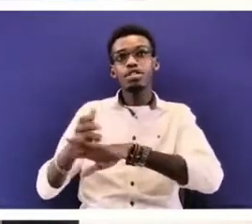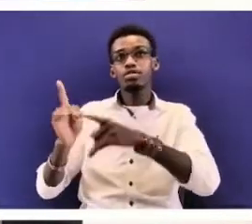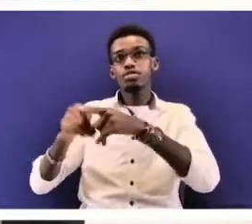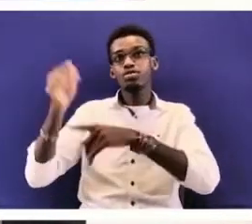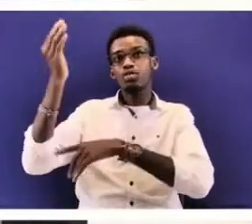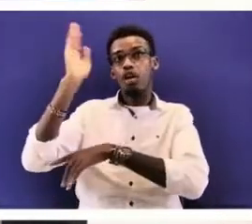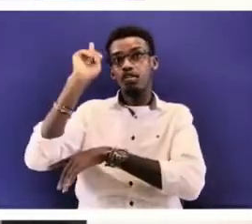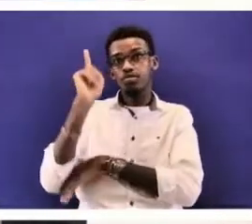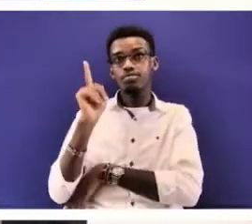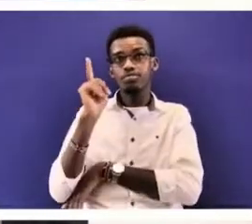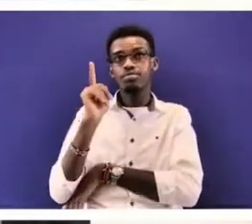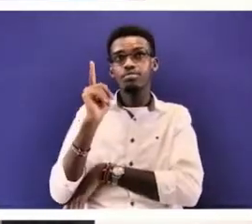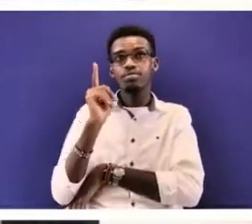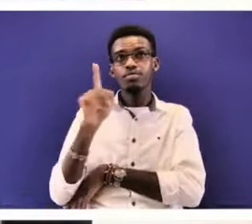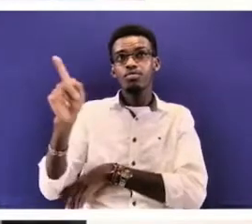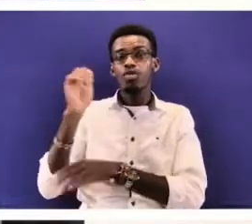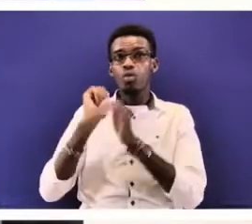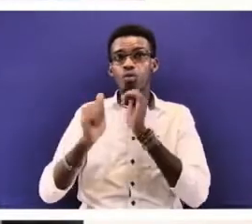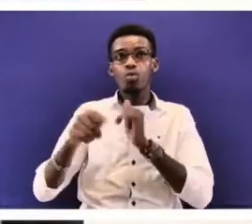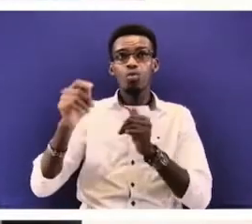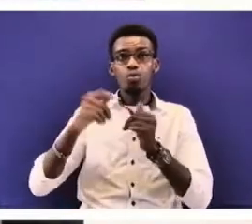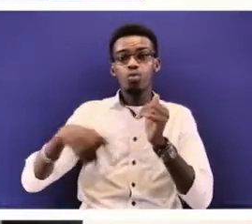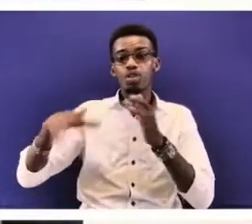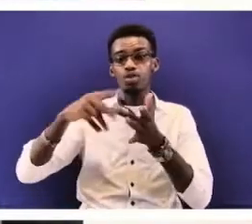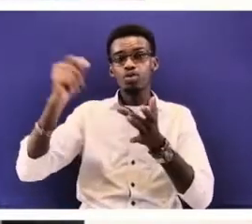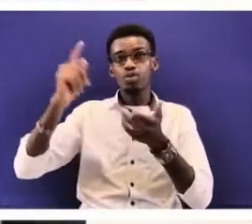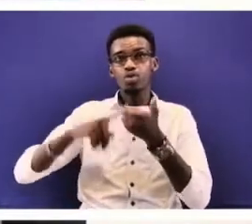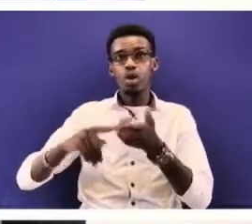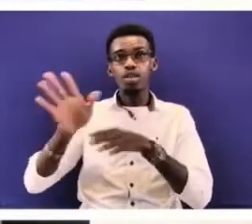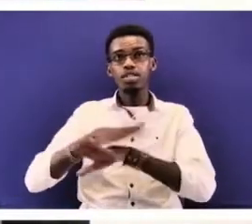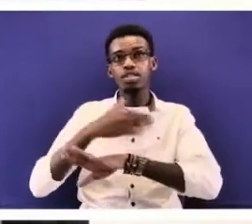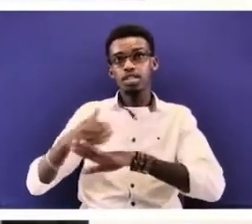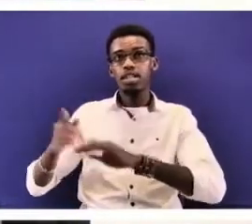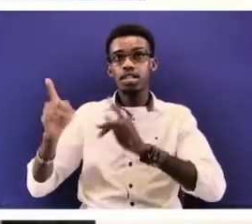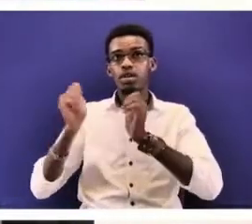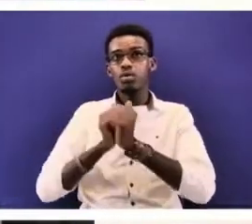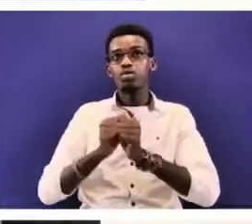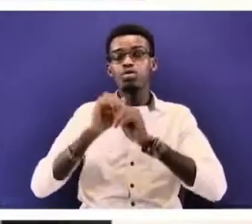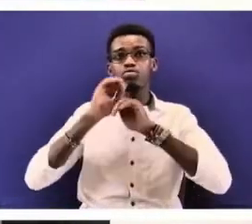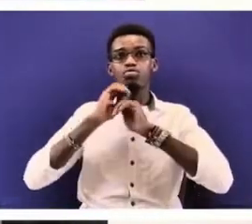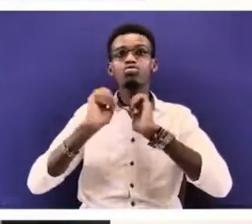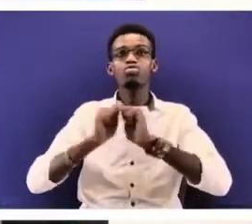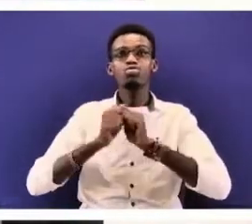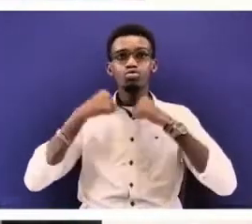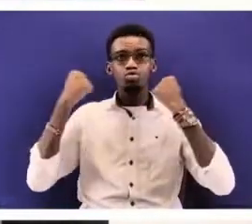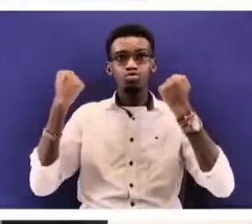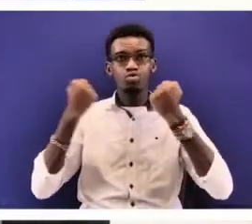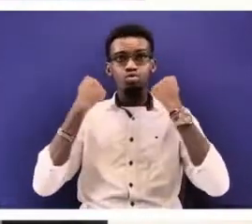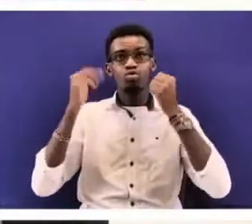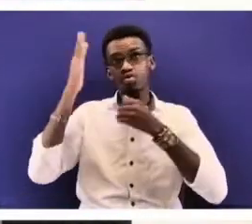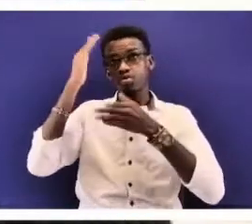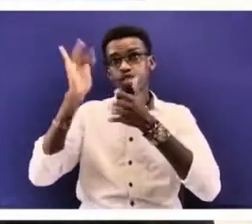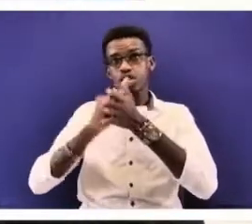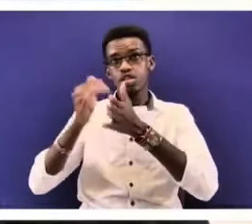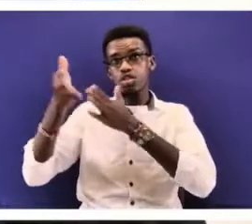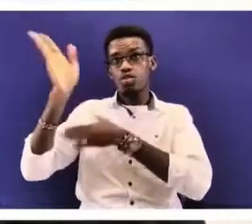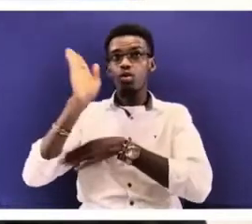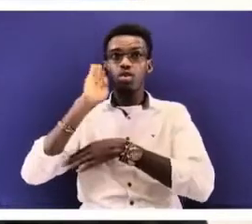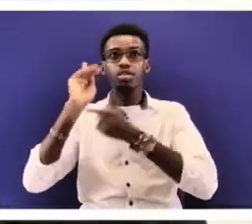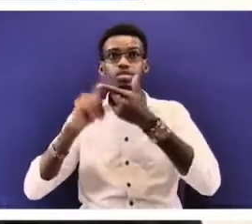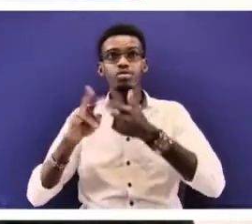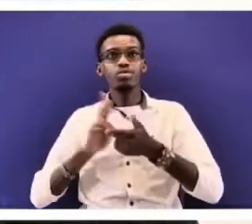God. We choose to sing with confidence, knowing that God is listening to